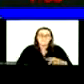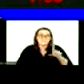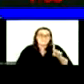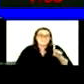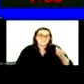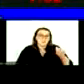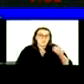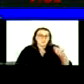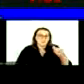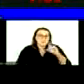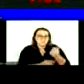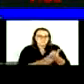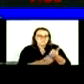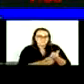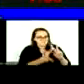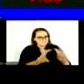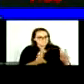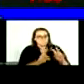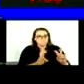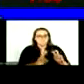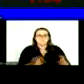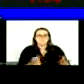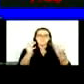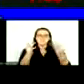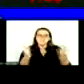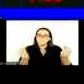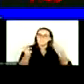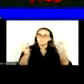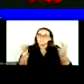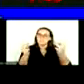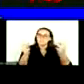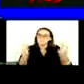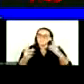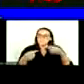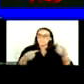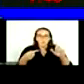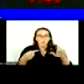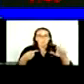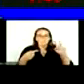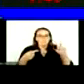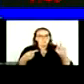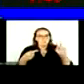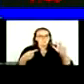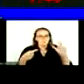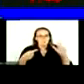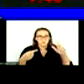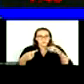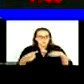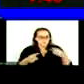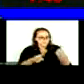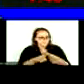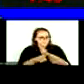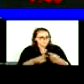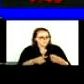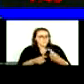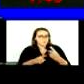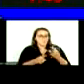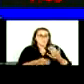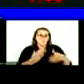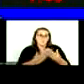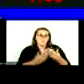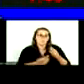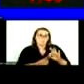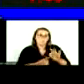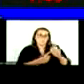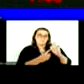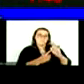has looked at hundreds of intersections so far, and except for those where there are no pedestrians having access,